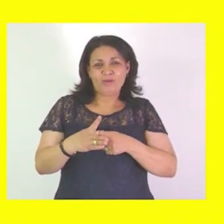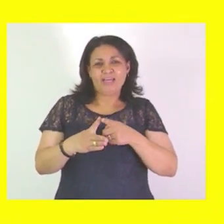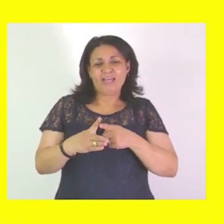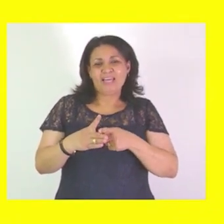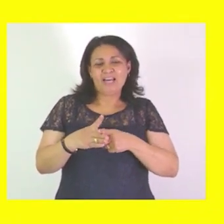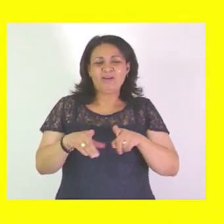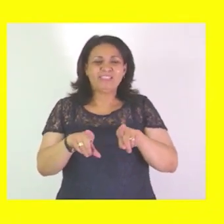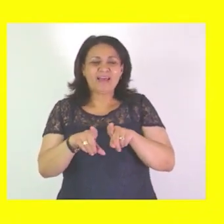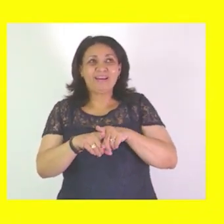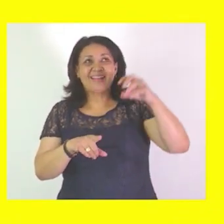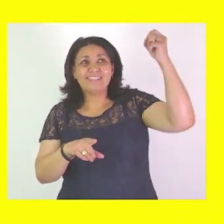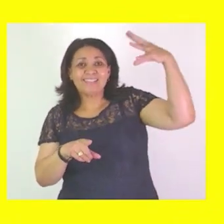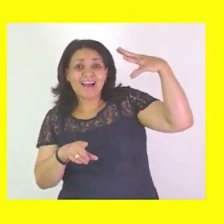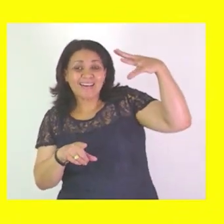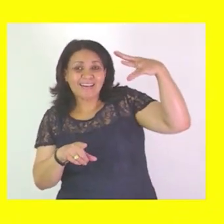the sun.